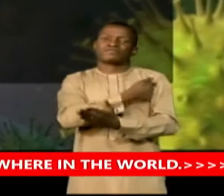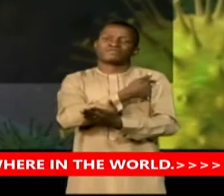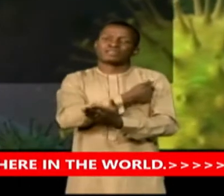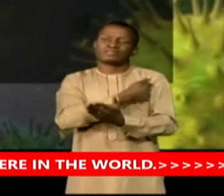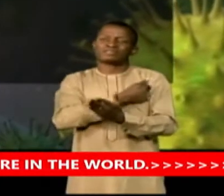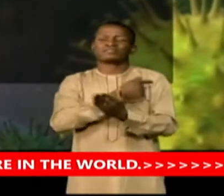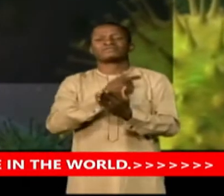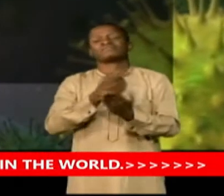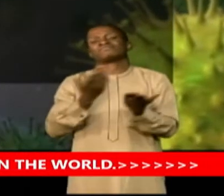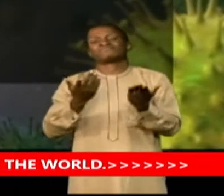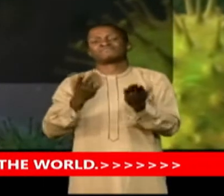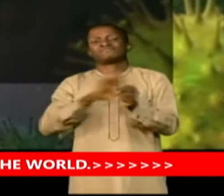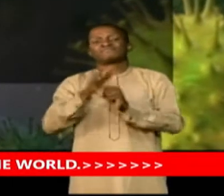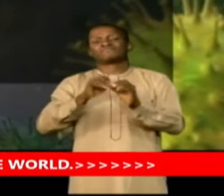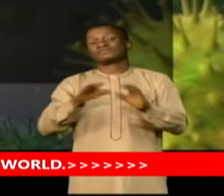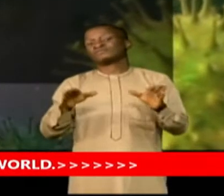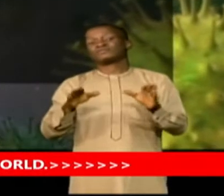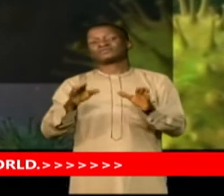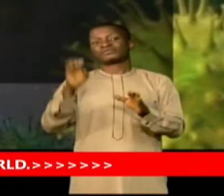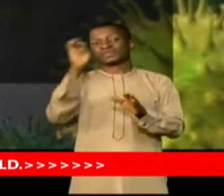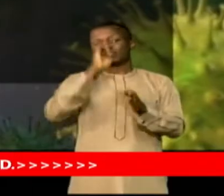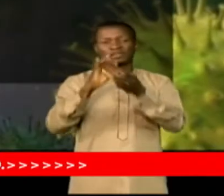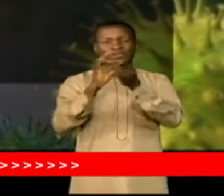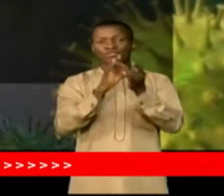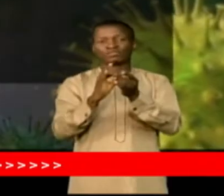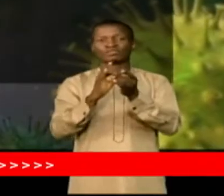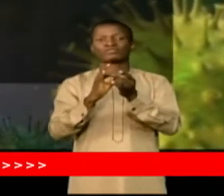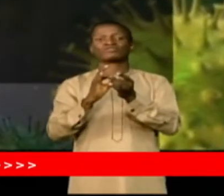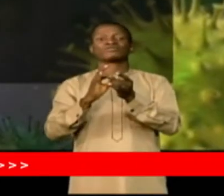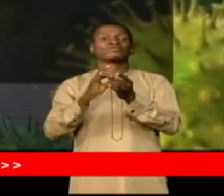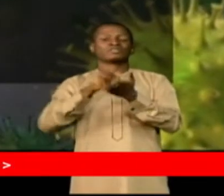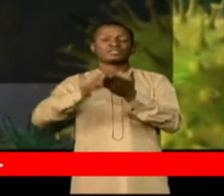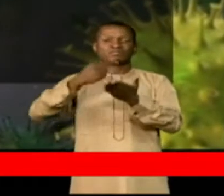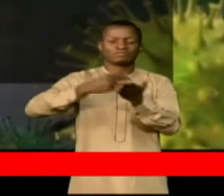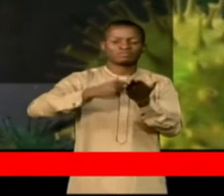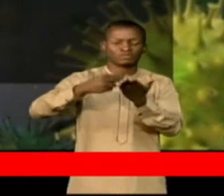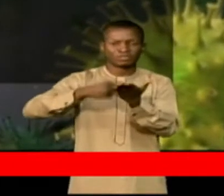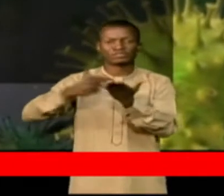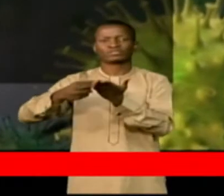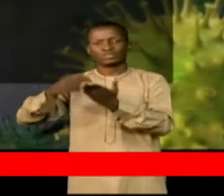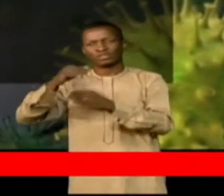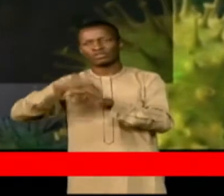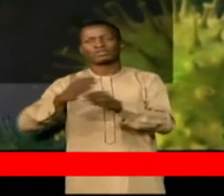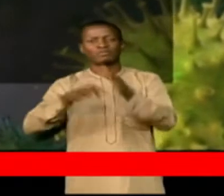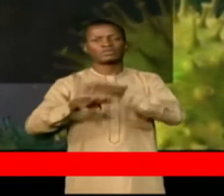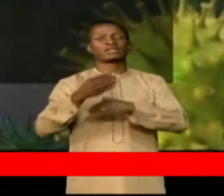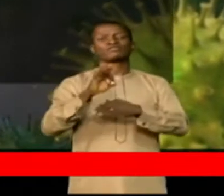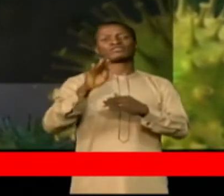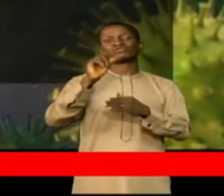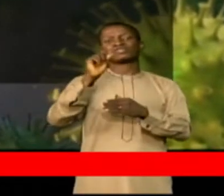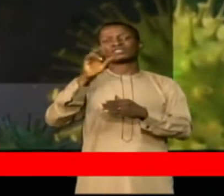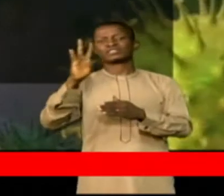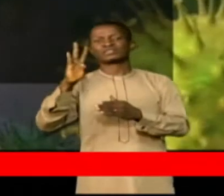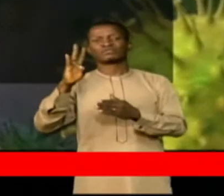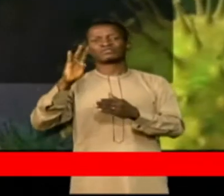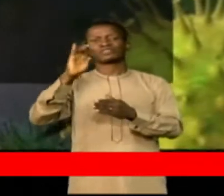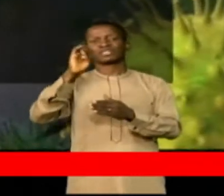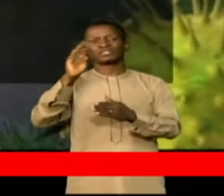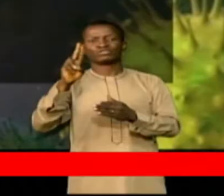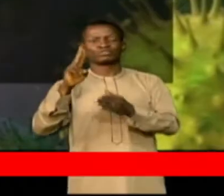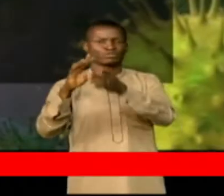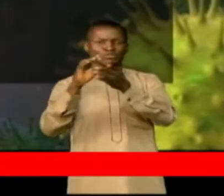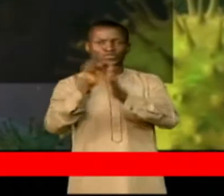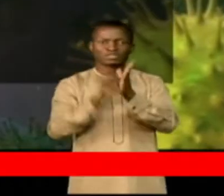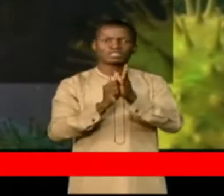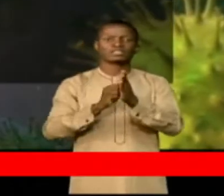COVID-19 vaccine. The EU's executive arm, which is negotiating on behalf of the 27 EU states, said the deal